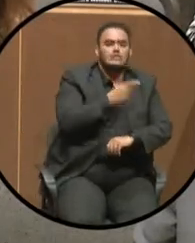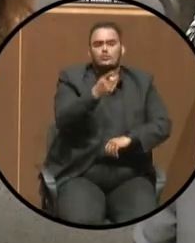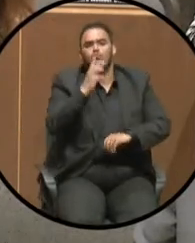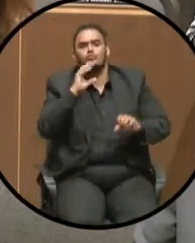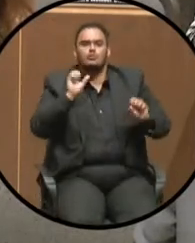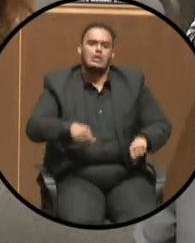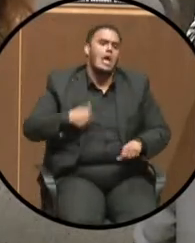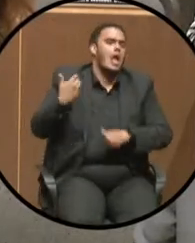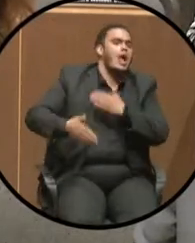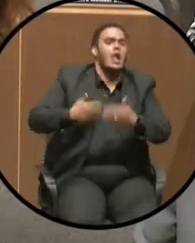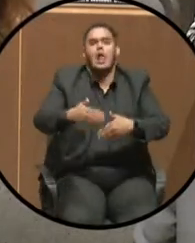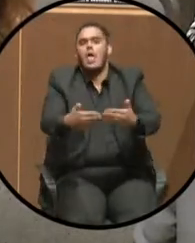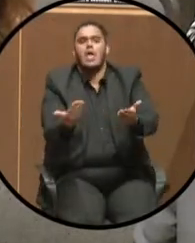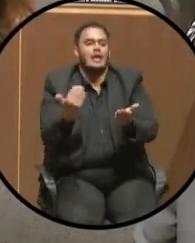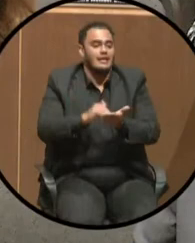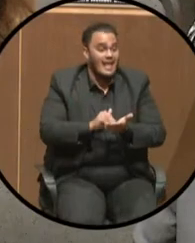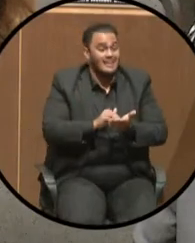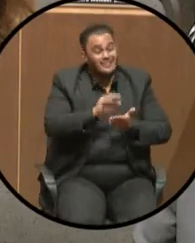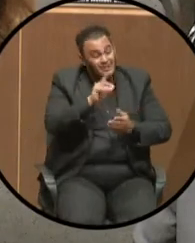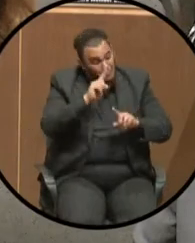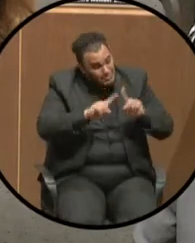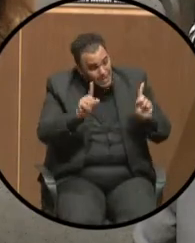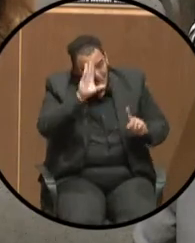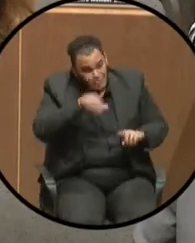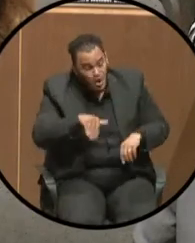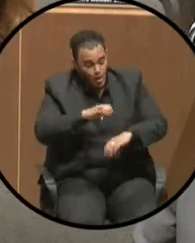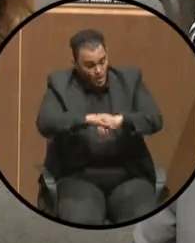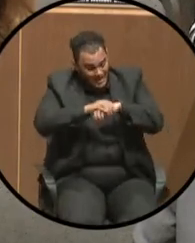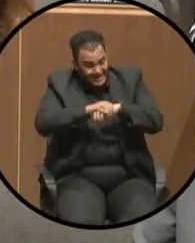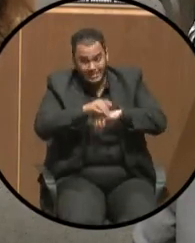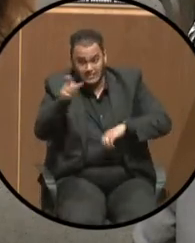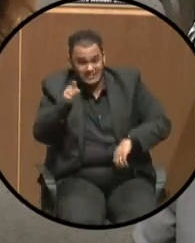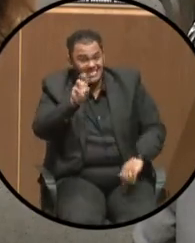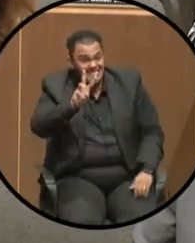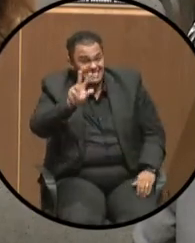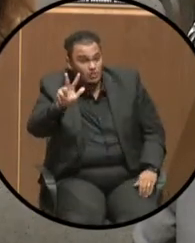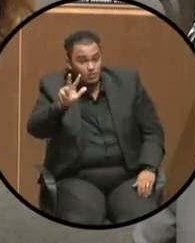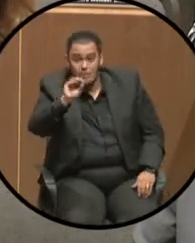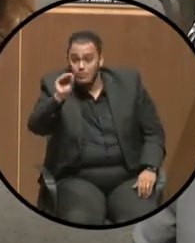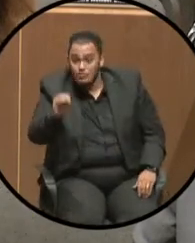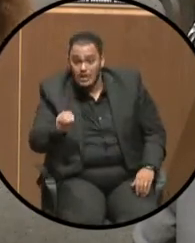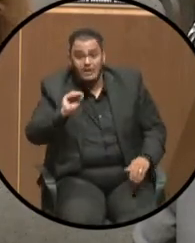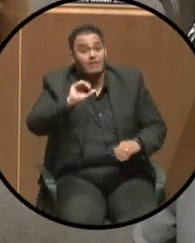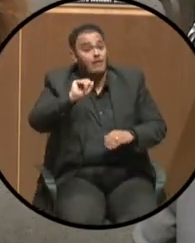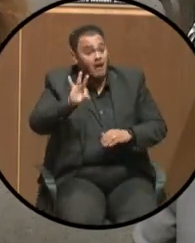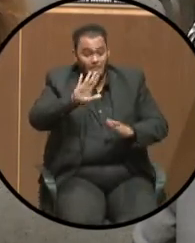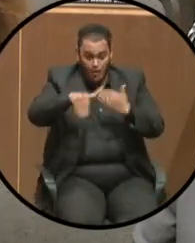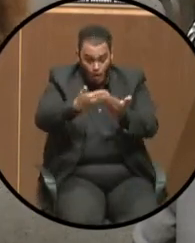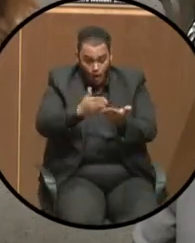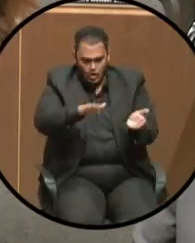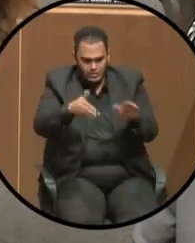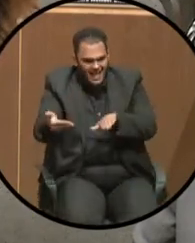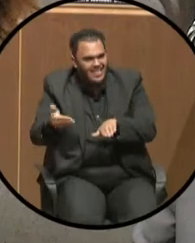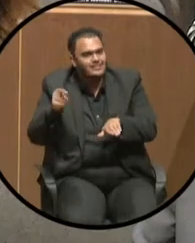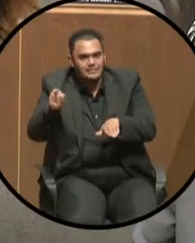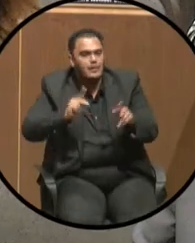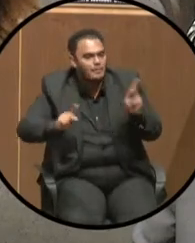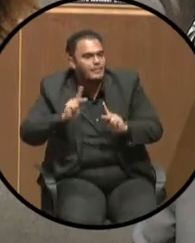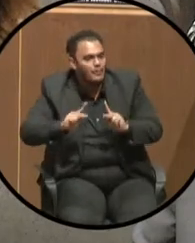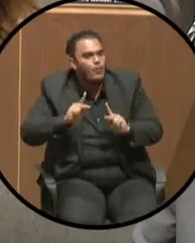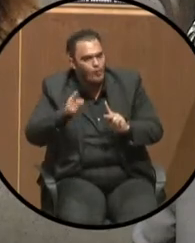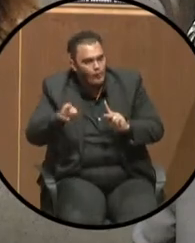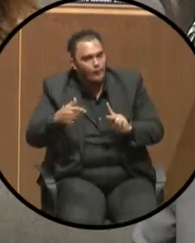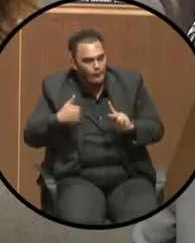Health England showed that 63% of deaths due to the Delta variant were in vaccinated individuals, and 72% of